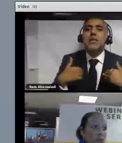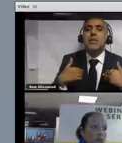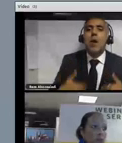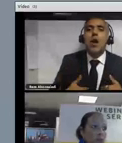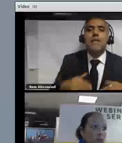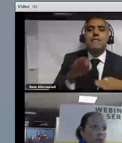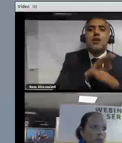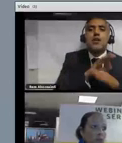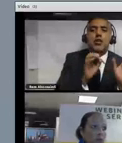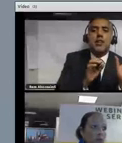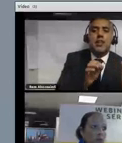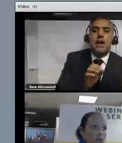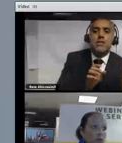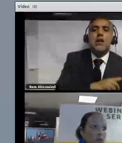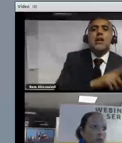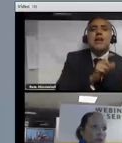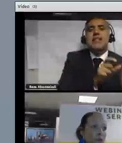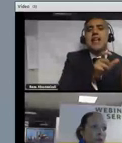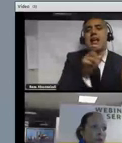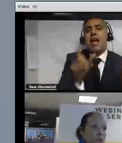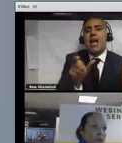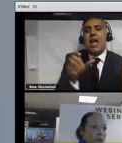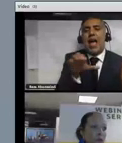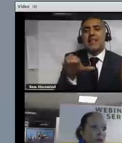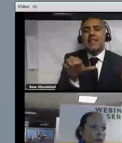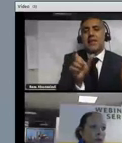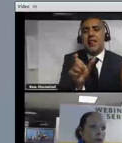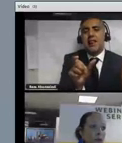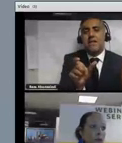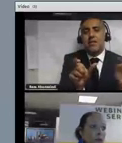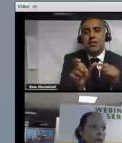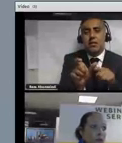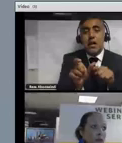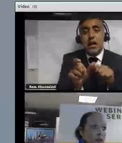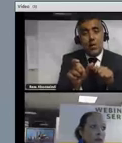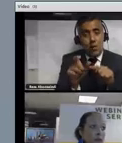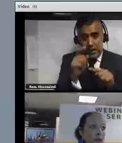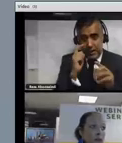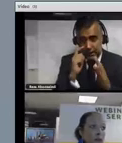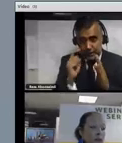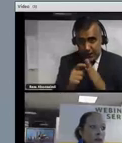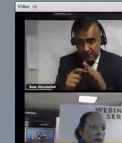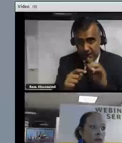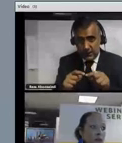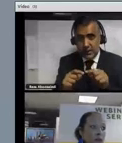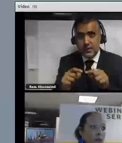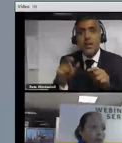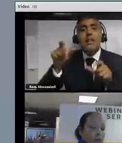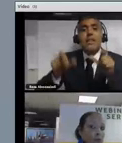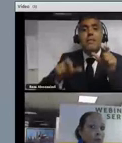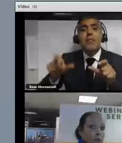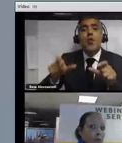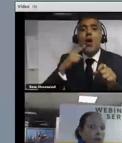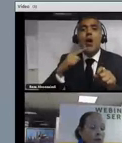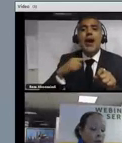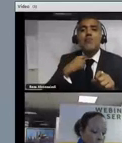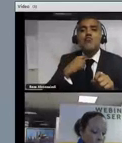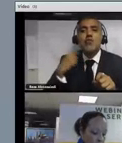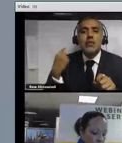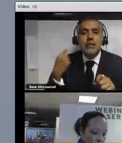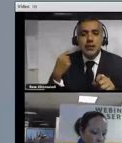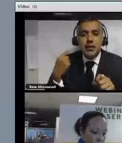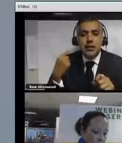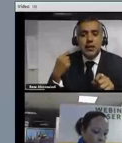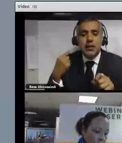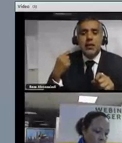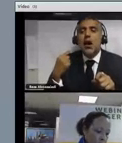It's definitely at the activity level. And what it's identifying is the people who are at risk